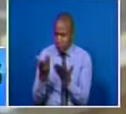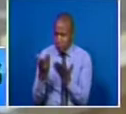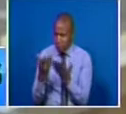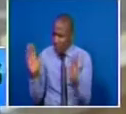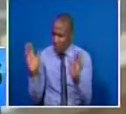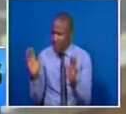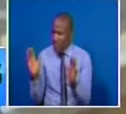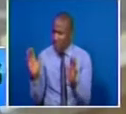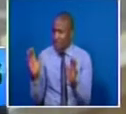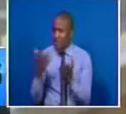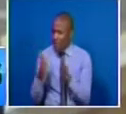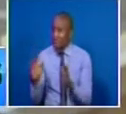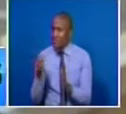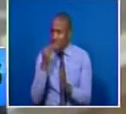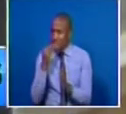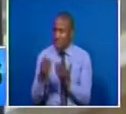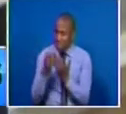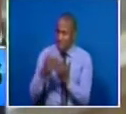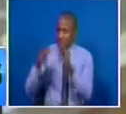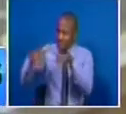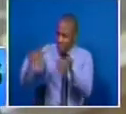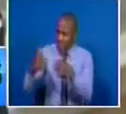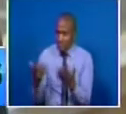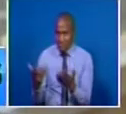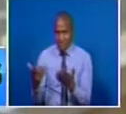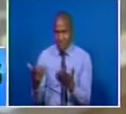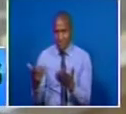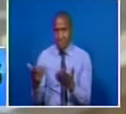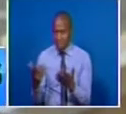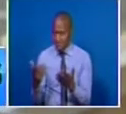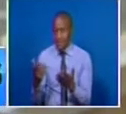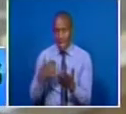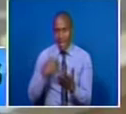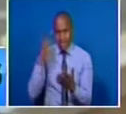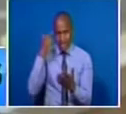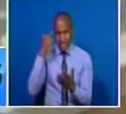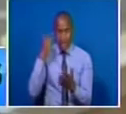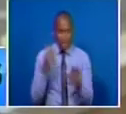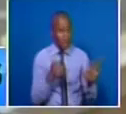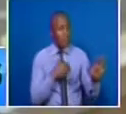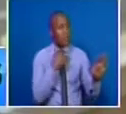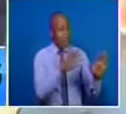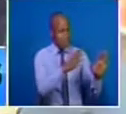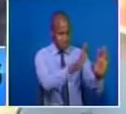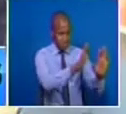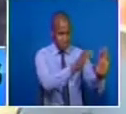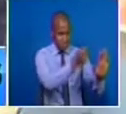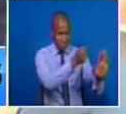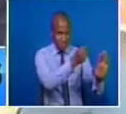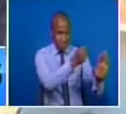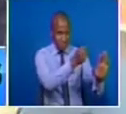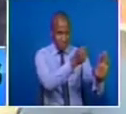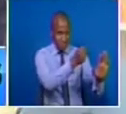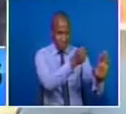gone into food security, irrigation, you know, and on all those plans. So I think that I want to get you in there. I want to get you in there because I want to take